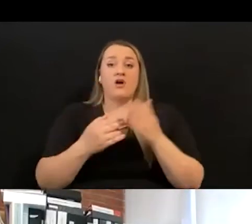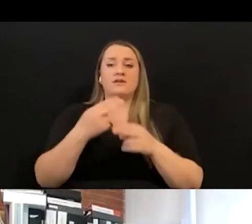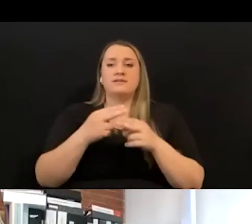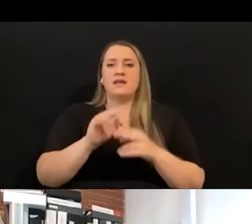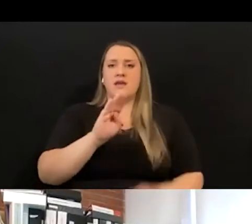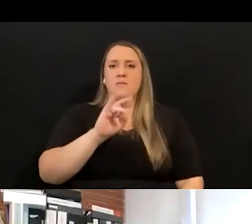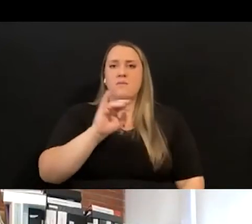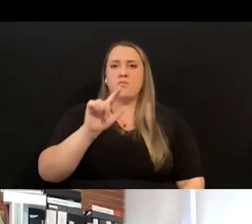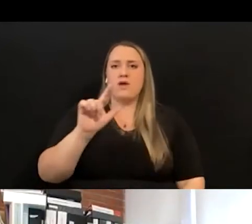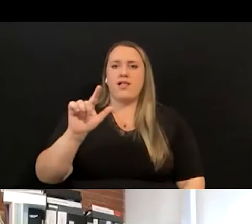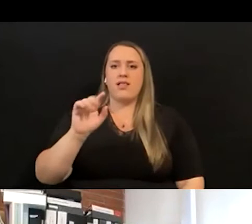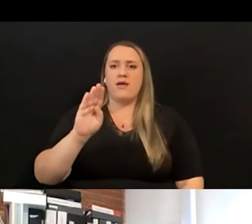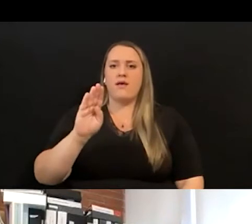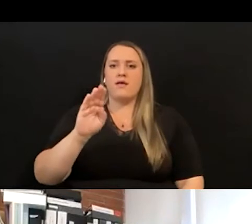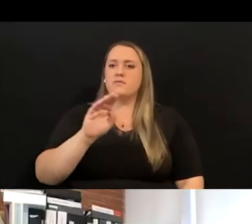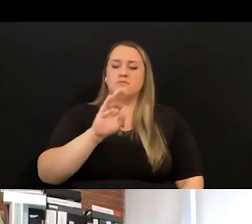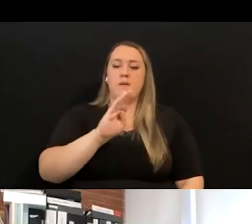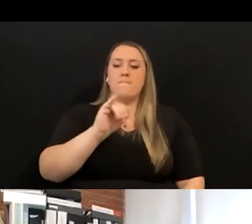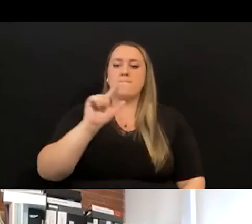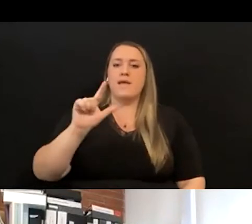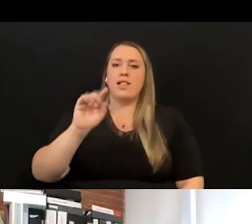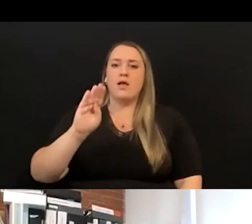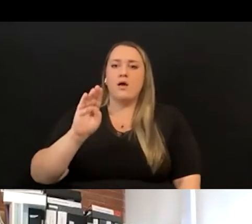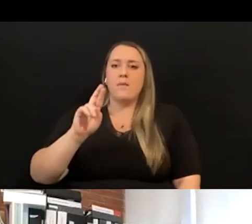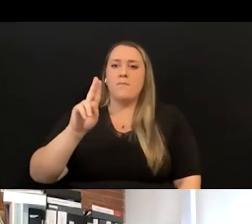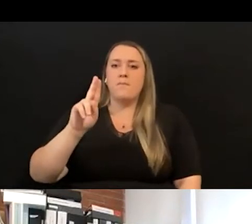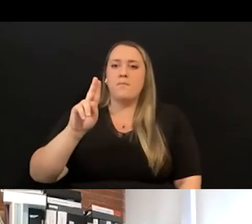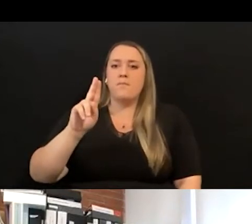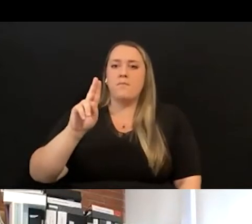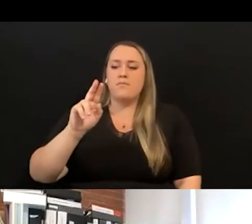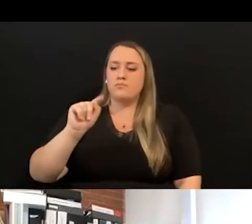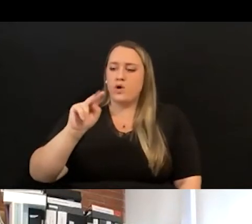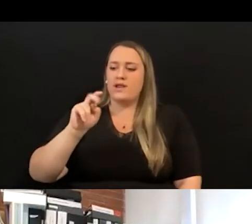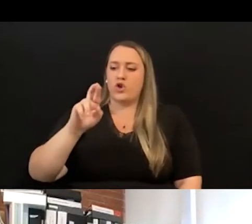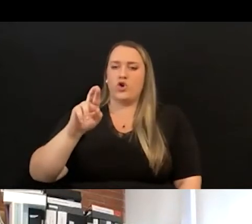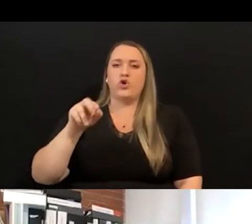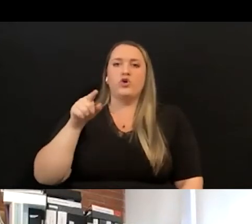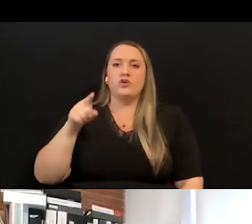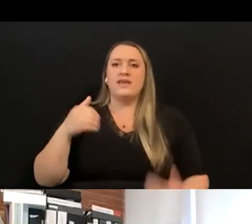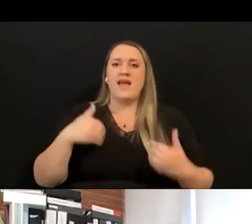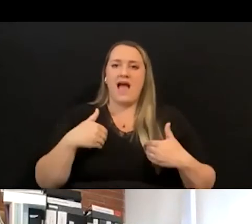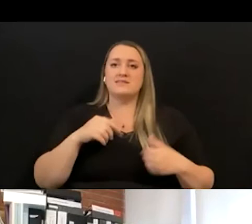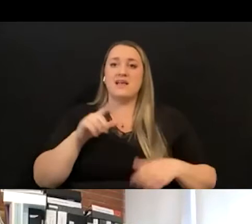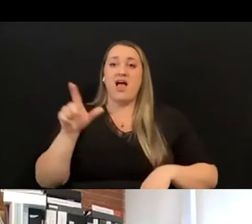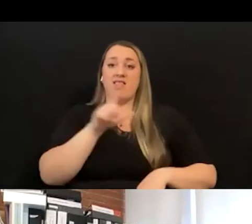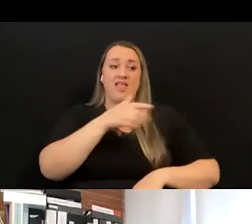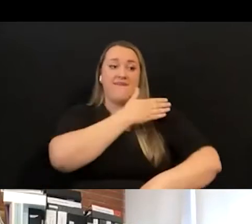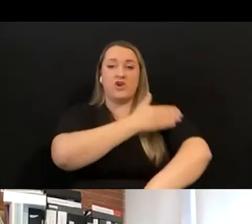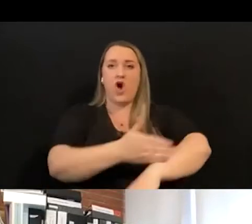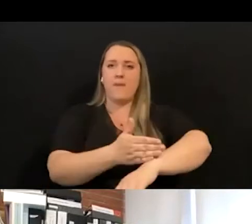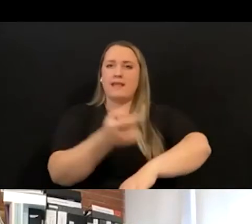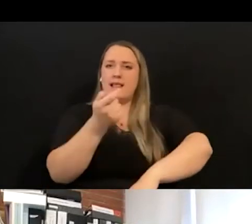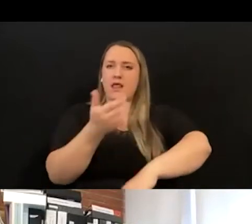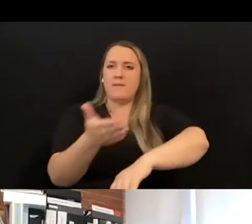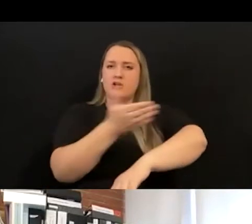a self-portrait in the show, and he has a short left arm and just a couple of fingers on